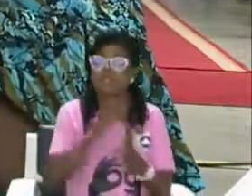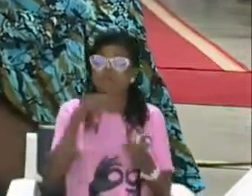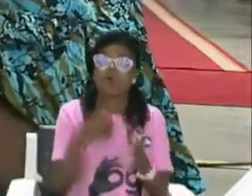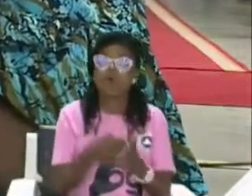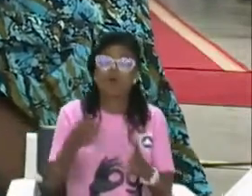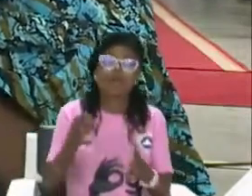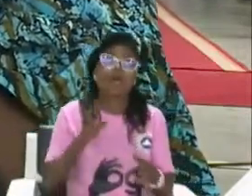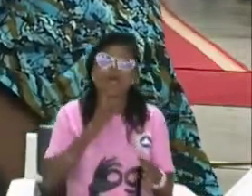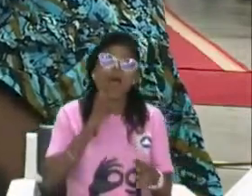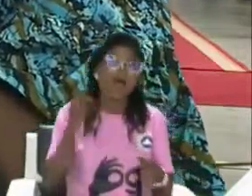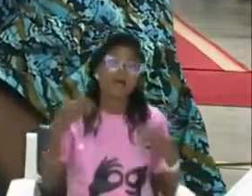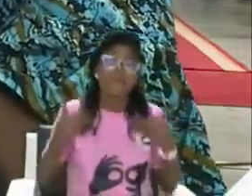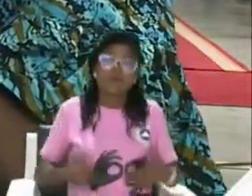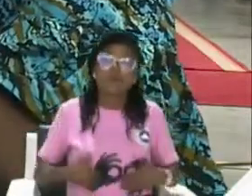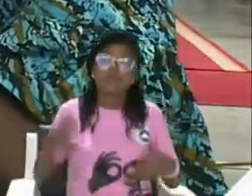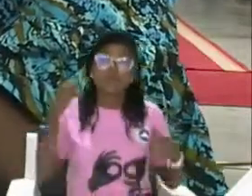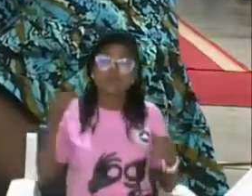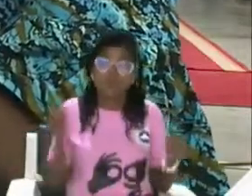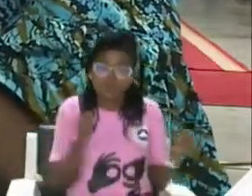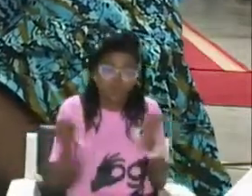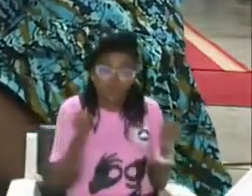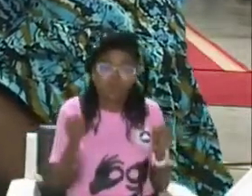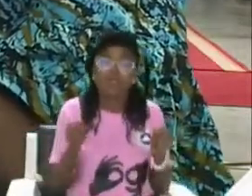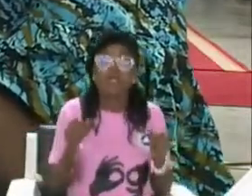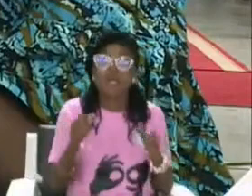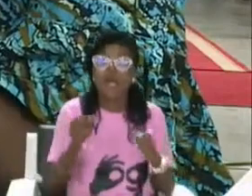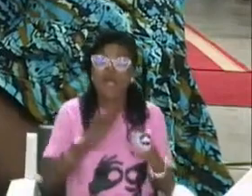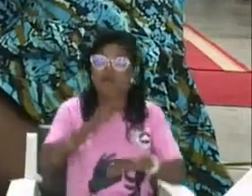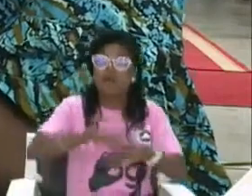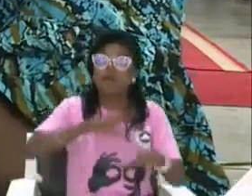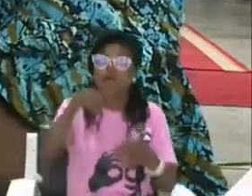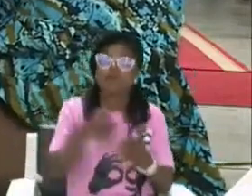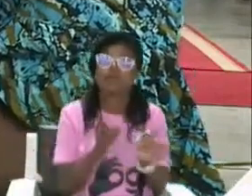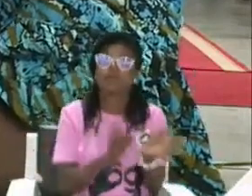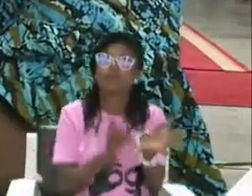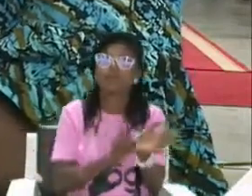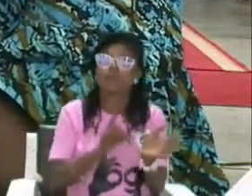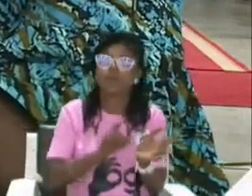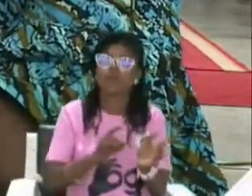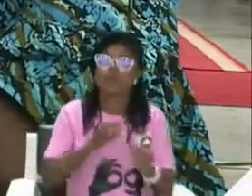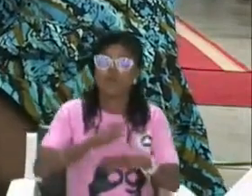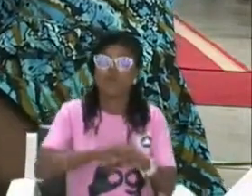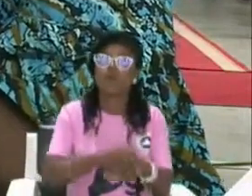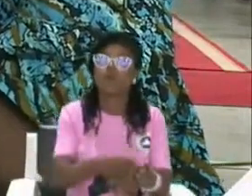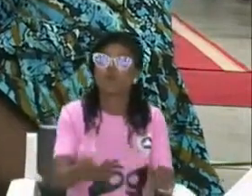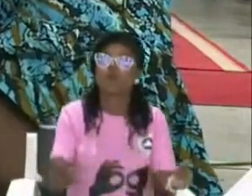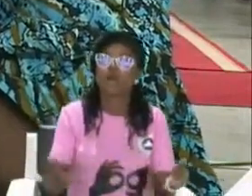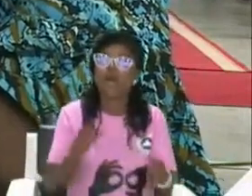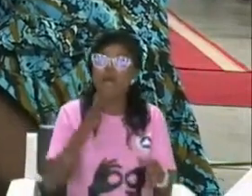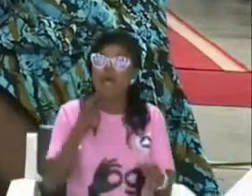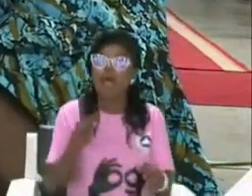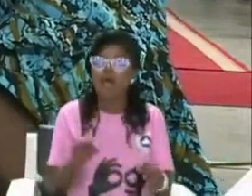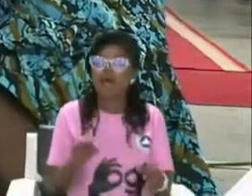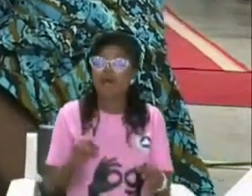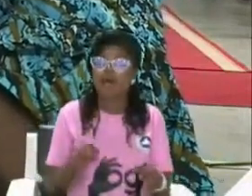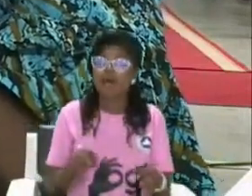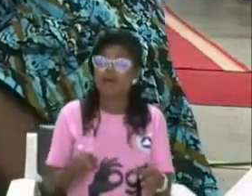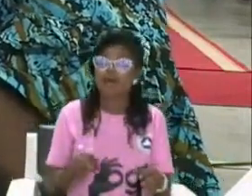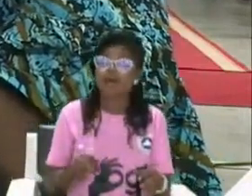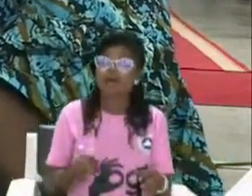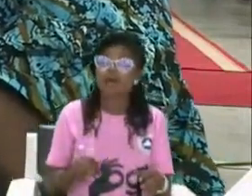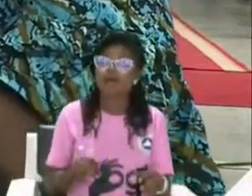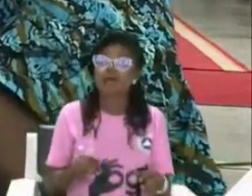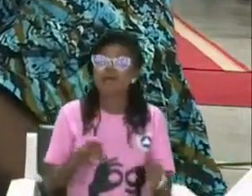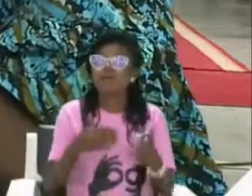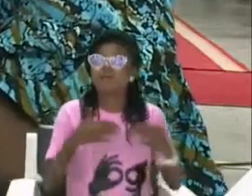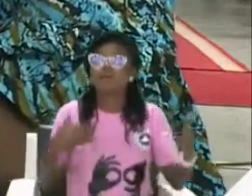shaking. Immediately, I called all the doctors on ground, and I, you know, pandemonium everywhere. Before